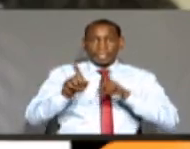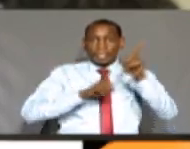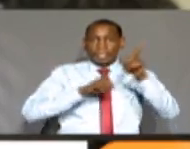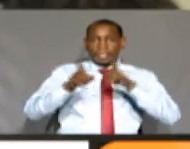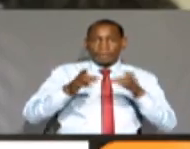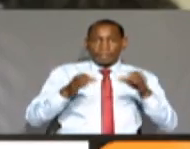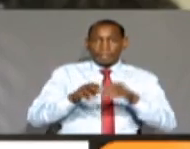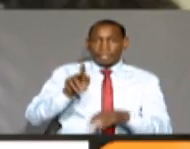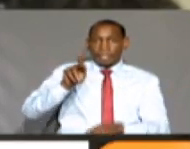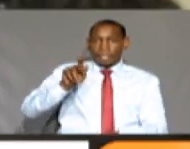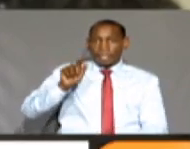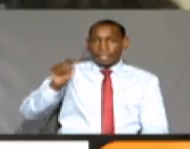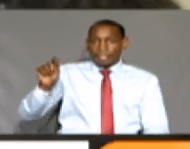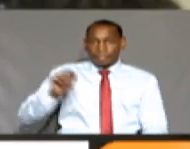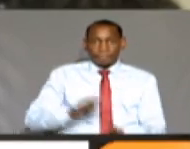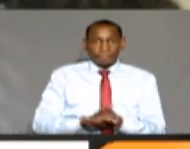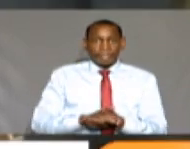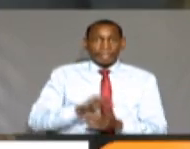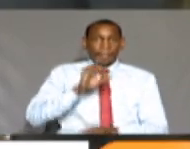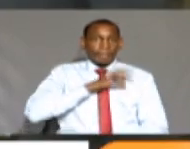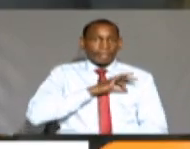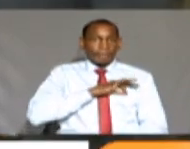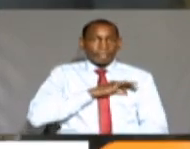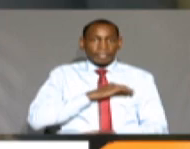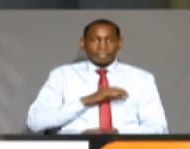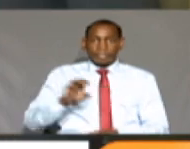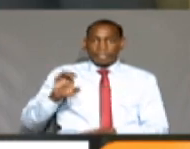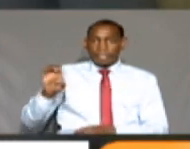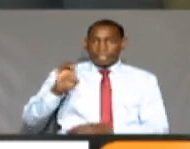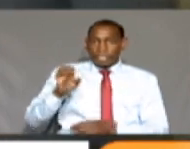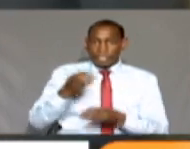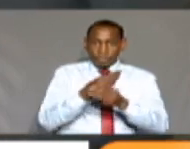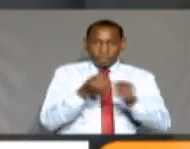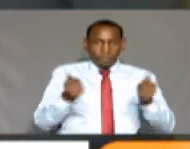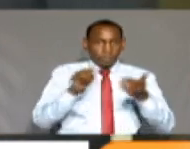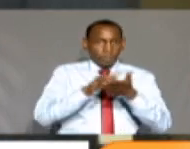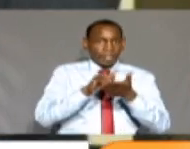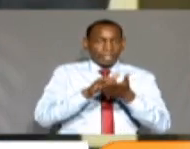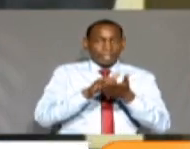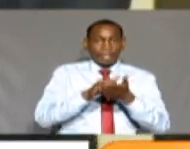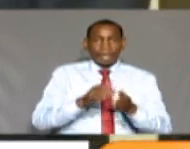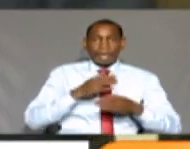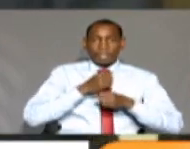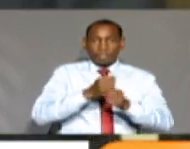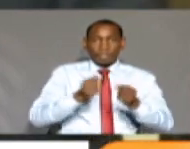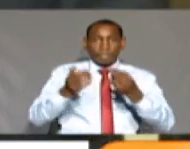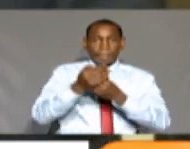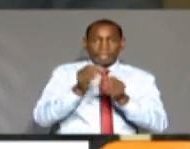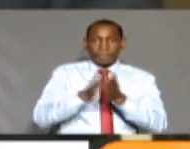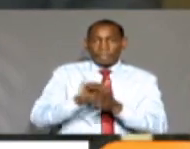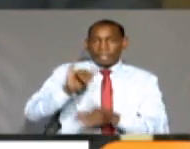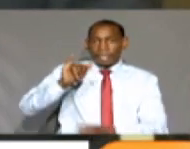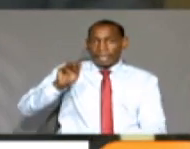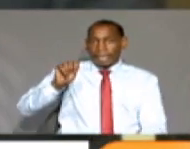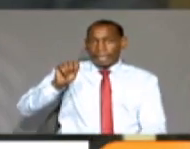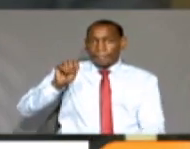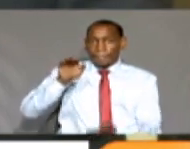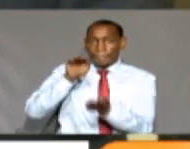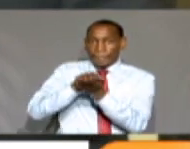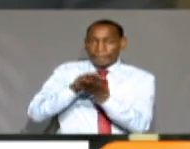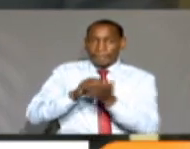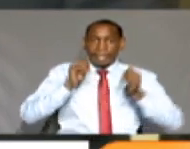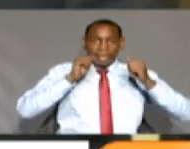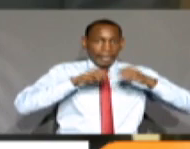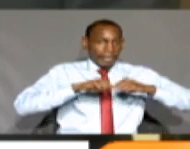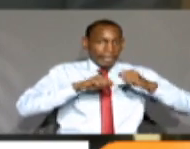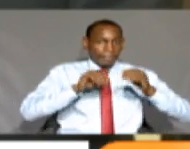Agents, KATA, are set to benefit from an e-commerce solution, which has seen the association partner with I&M Bank. The deal will